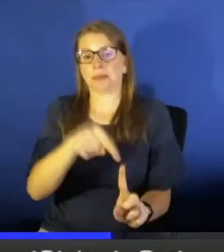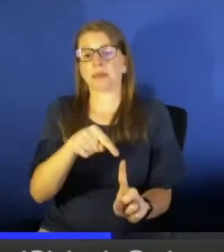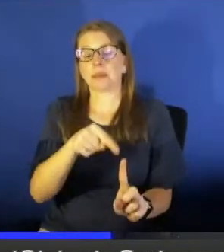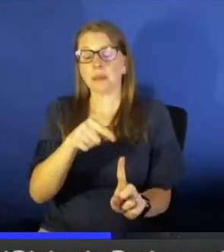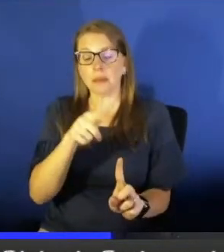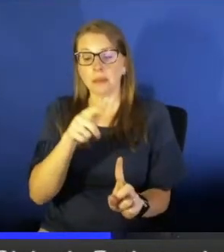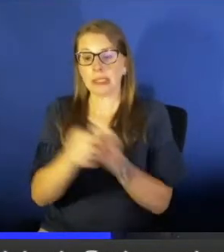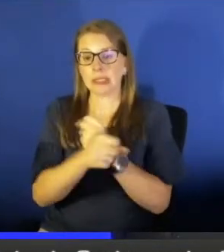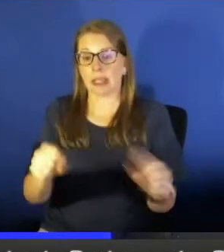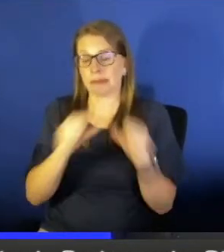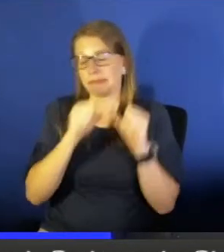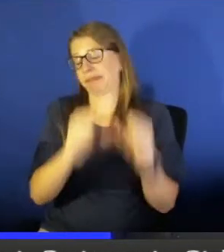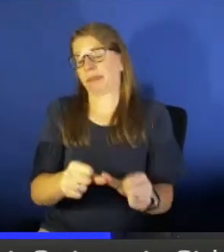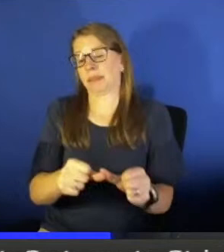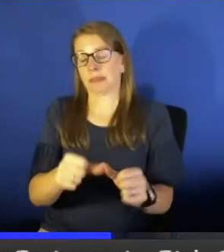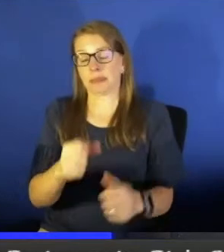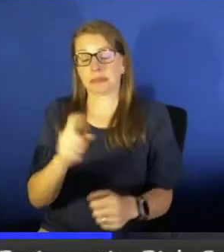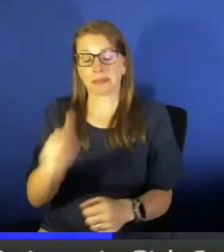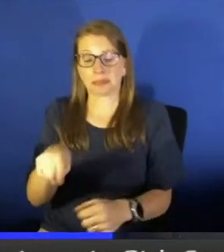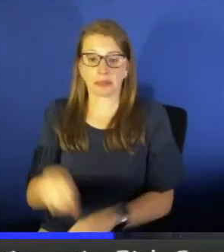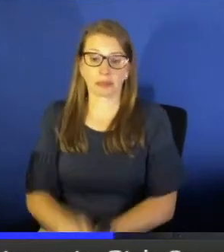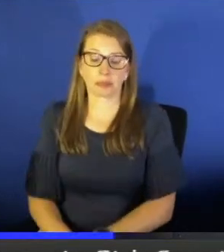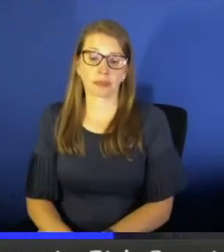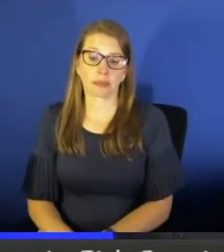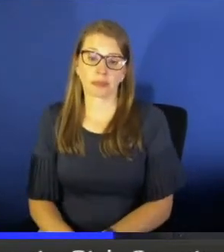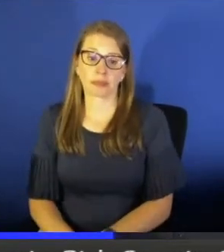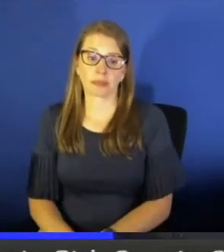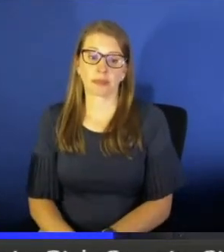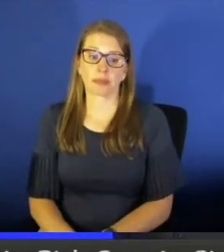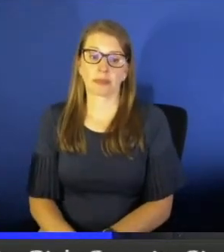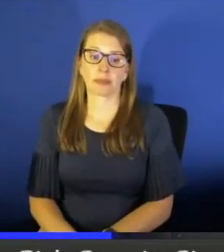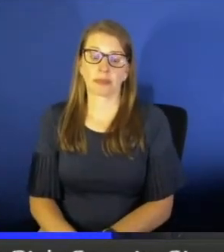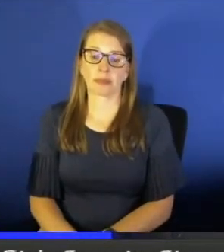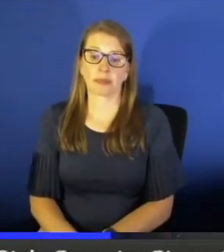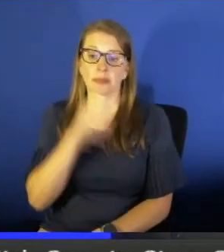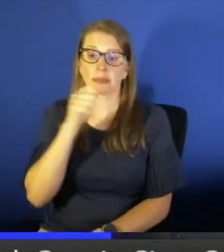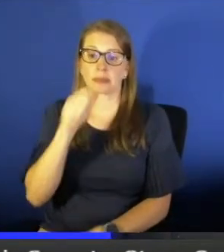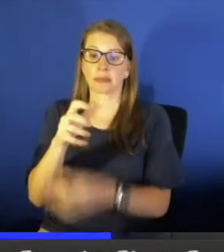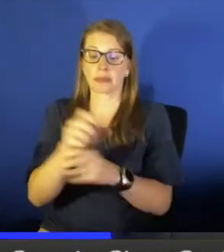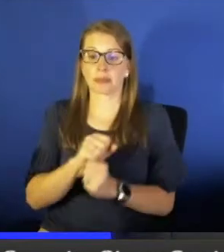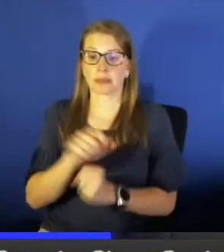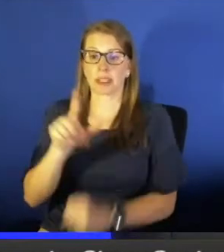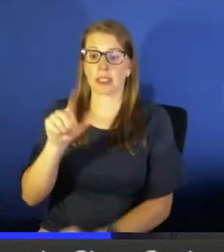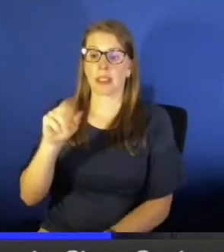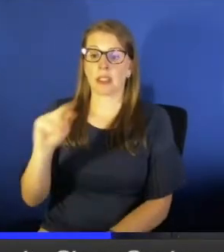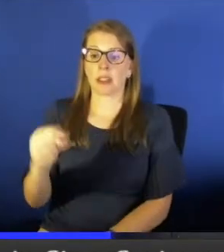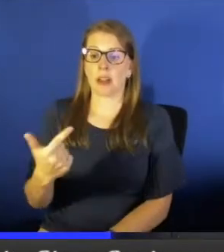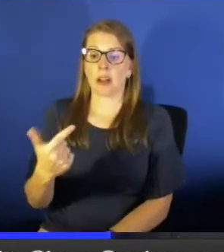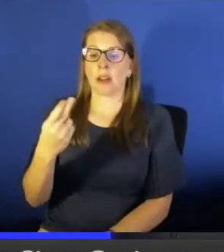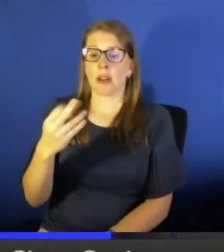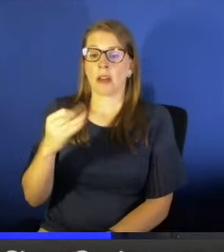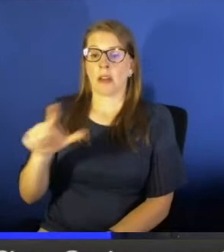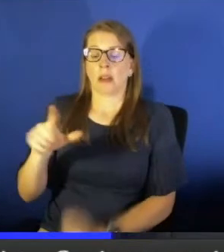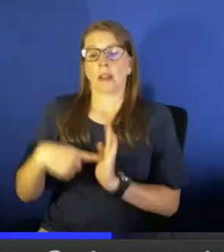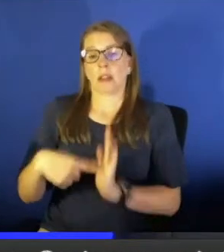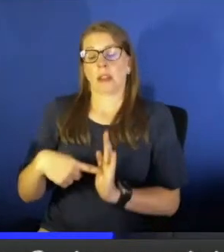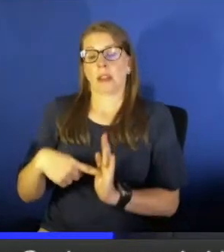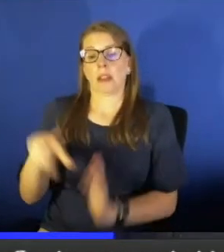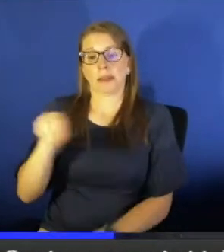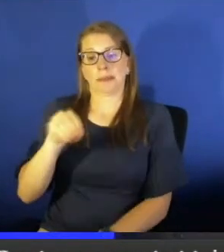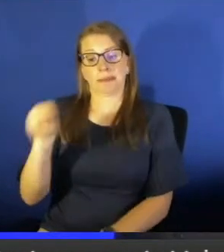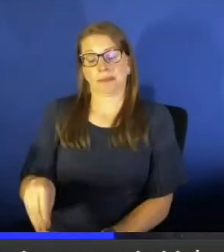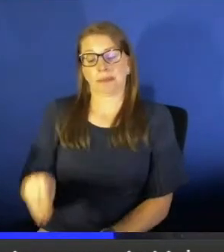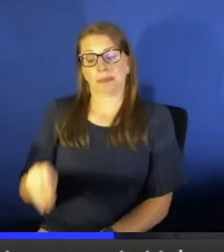long haul. And I think that and to not get long haul syndrome. We know that up to 30% of patients who have COVID can still get long haul. We